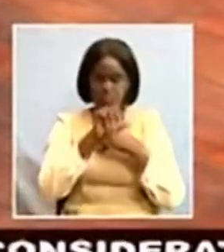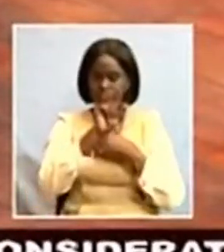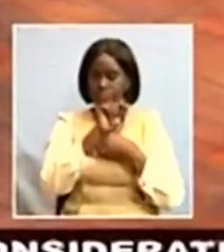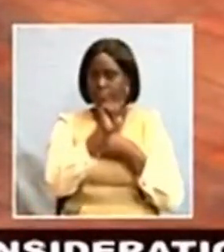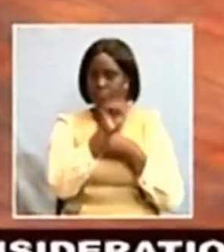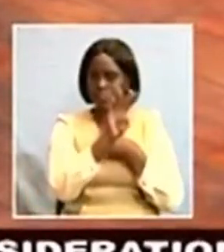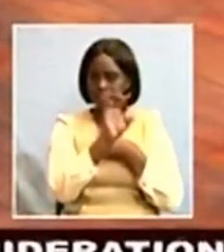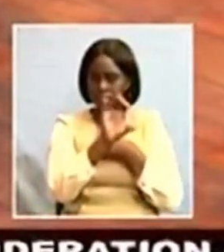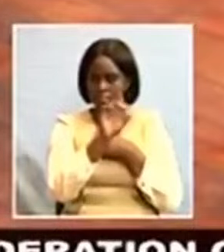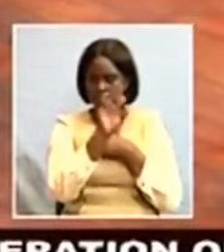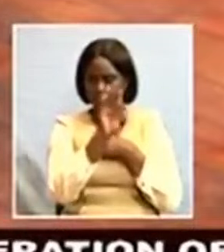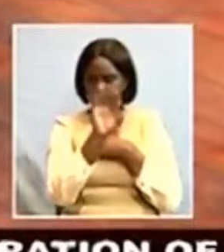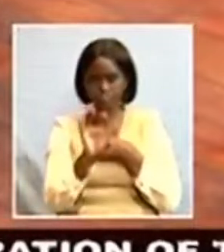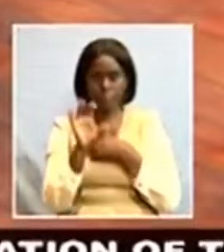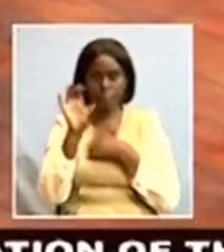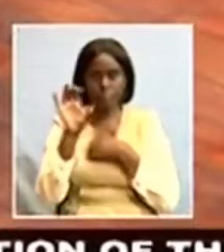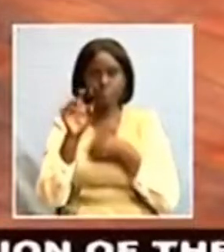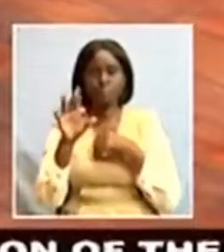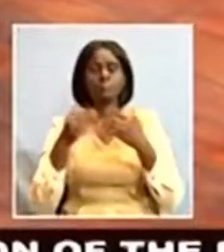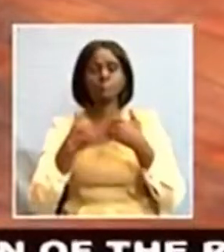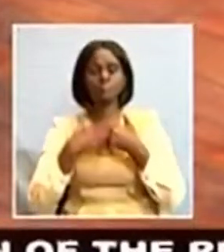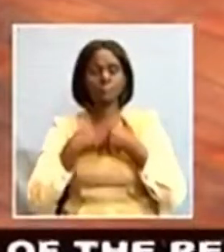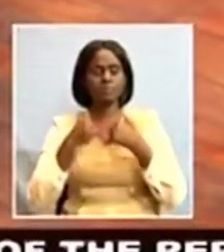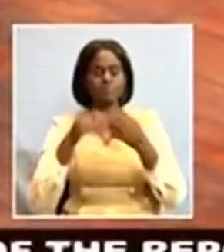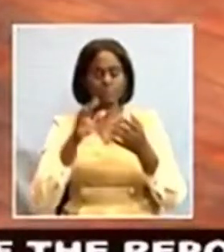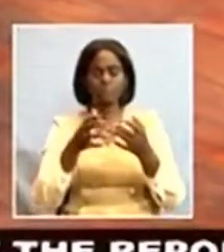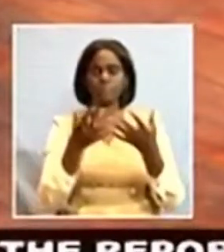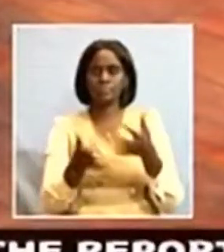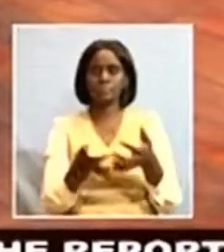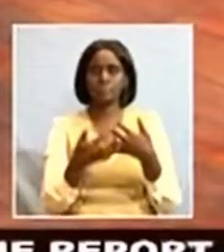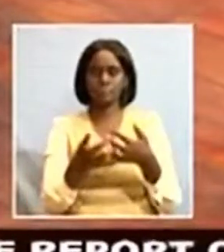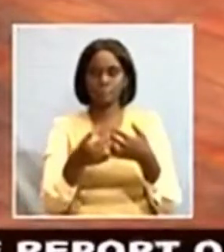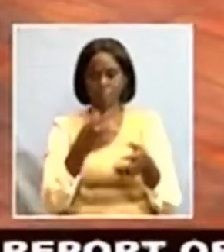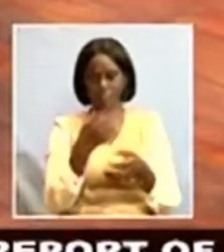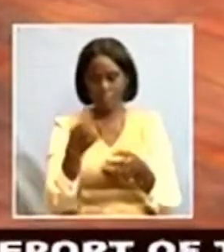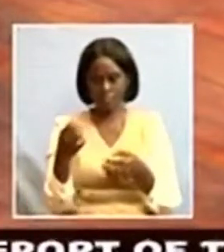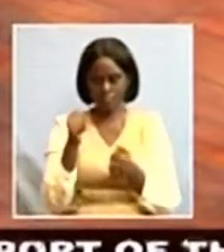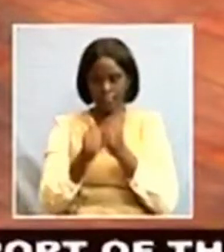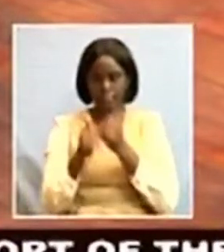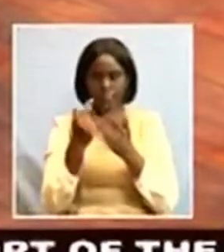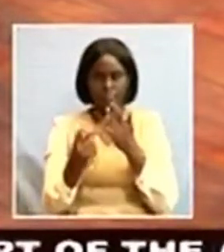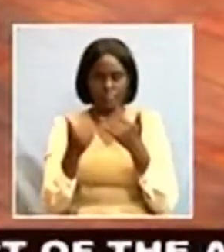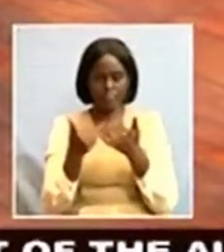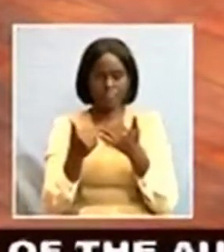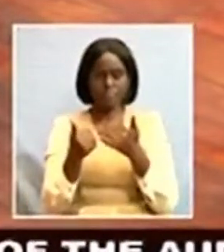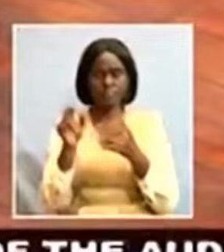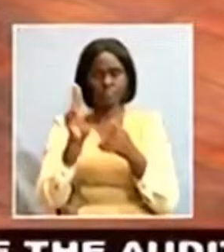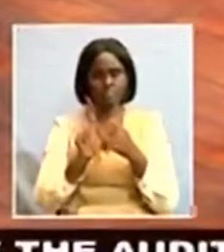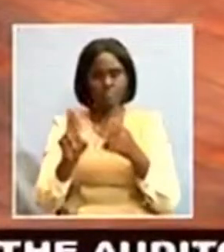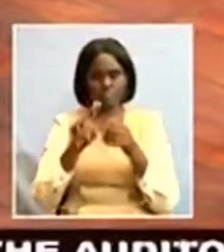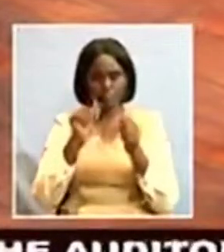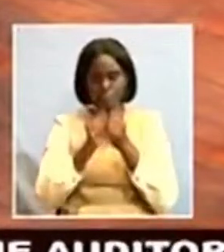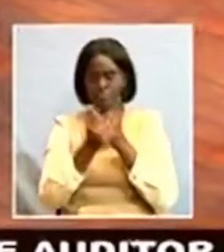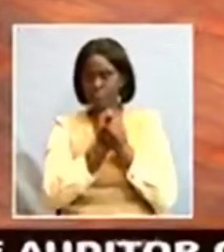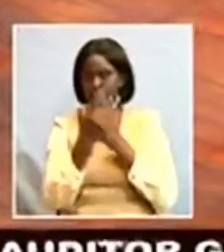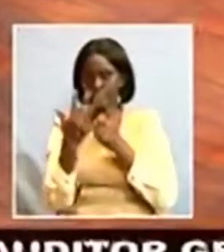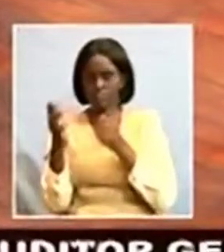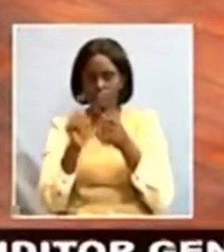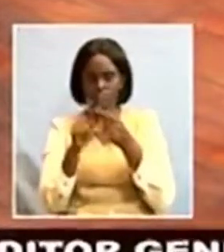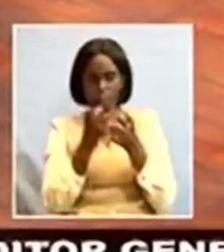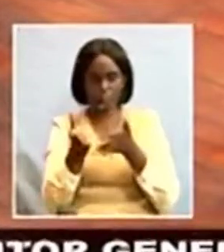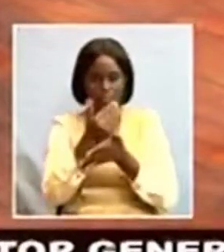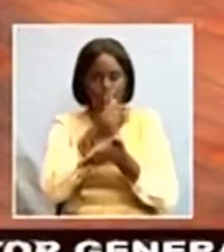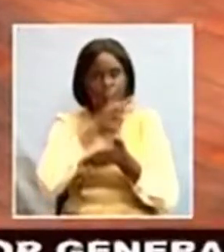2024 CDF allocation, acquired a suite of earth-moving equipment which is used, among other things, to collect